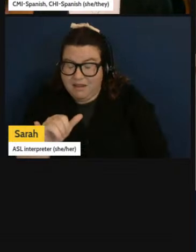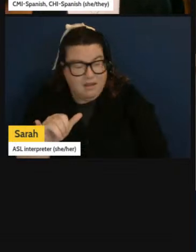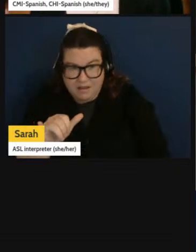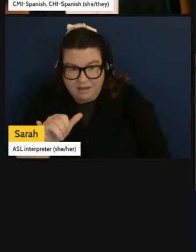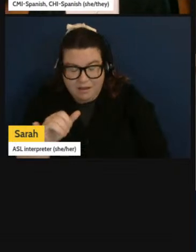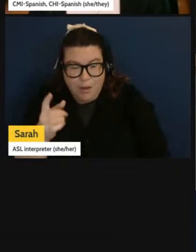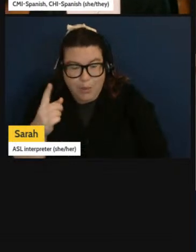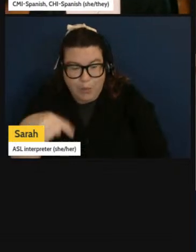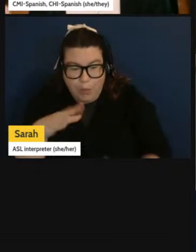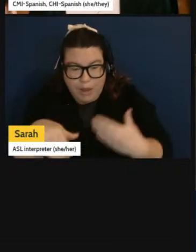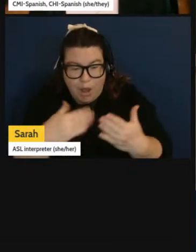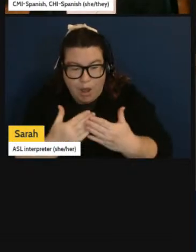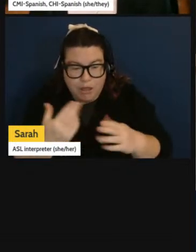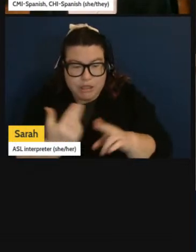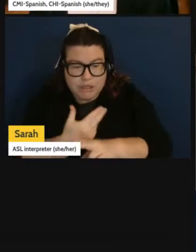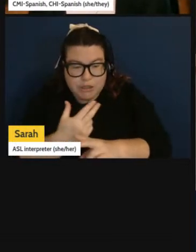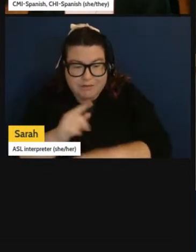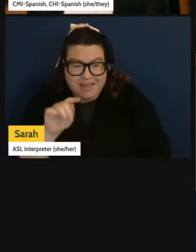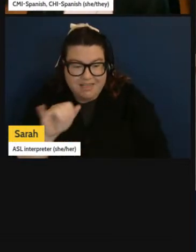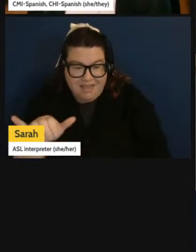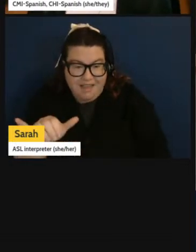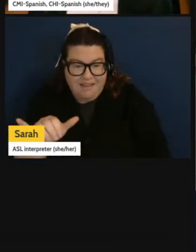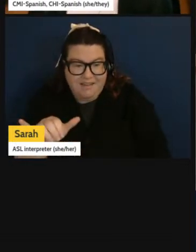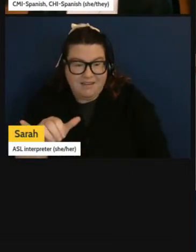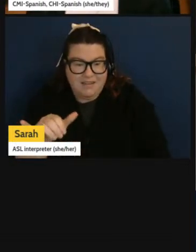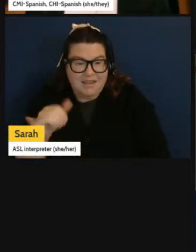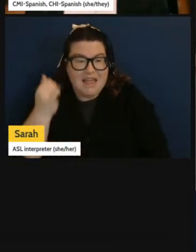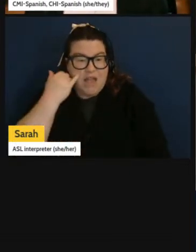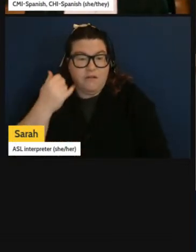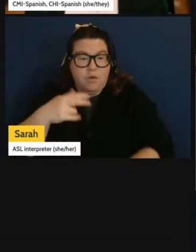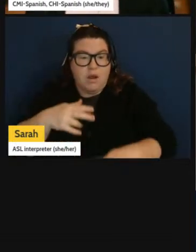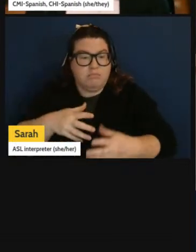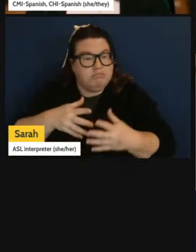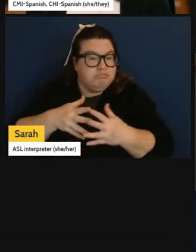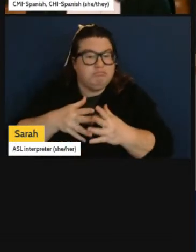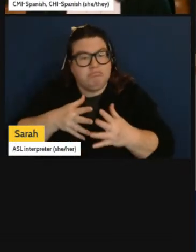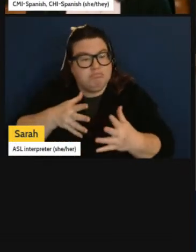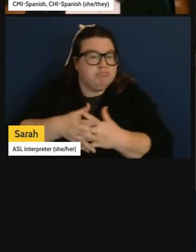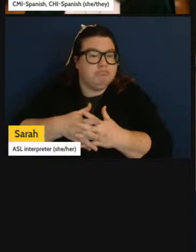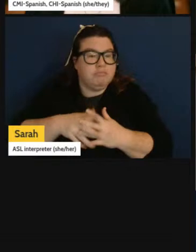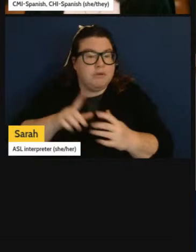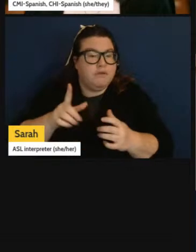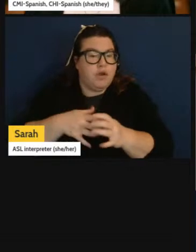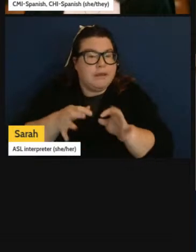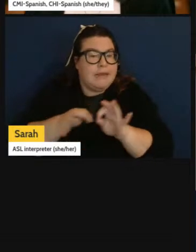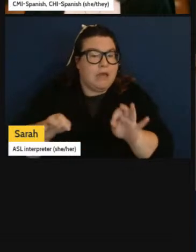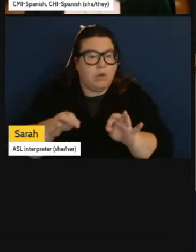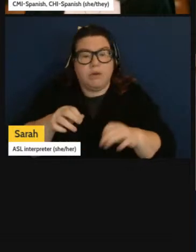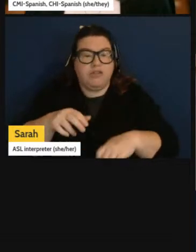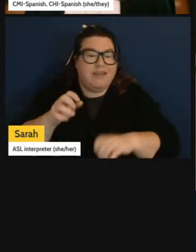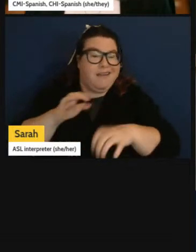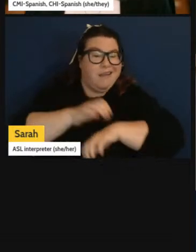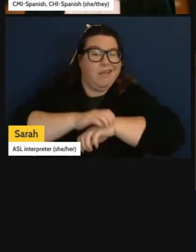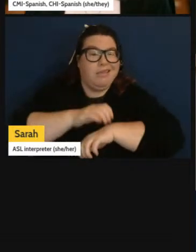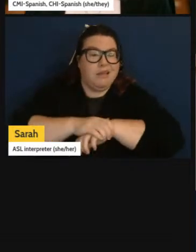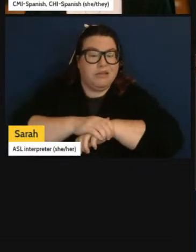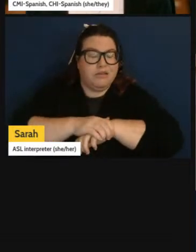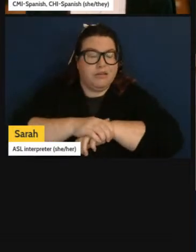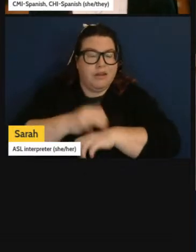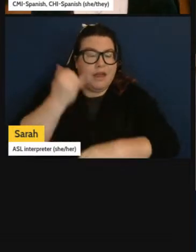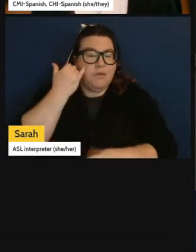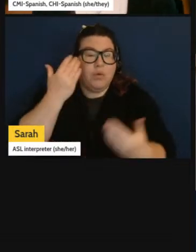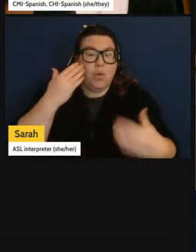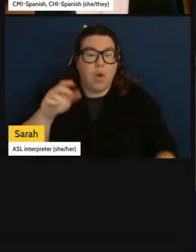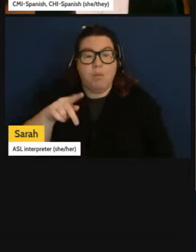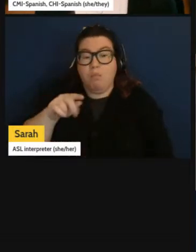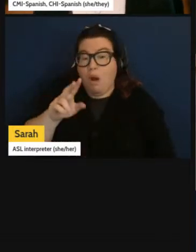the singular they, especially if we're native English speakers, okay? So if we don't know someone's pronouns,